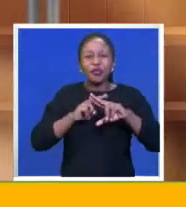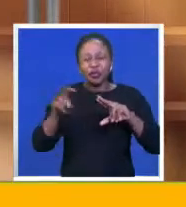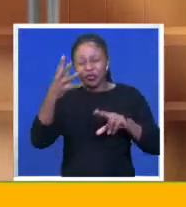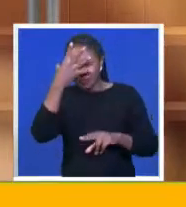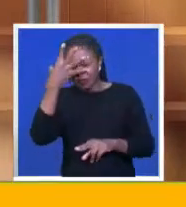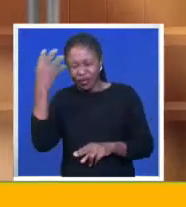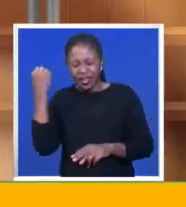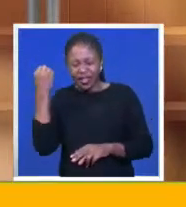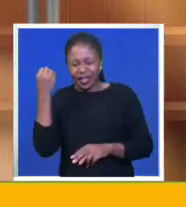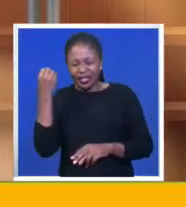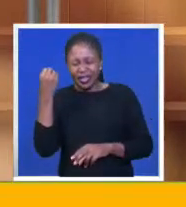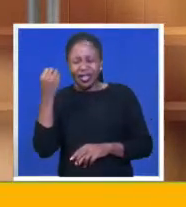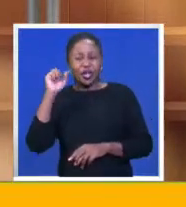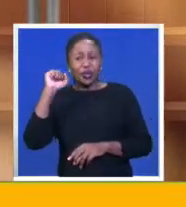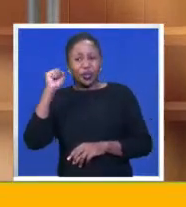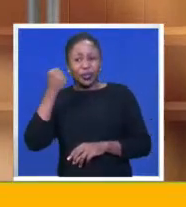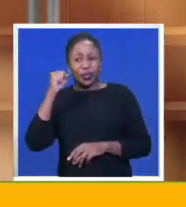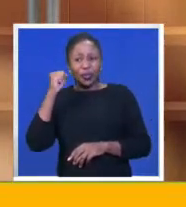that YouTube